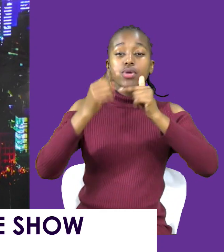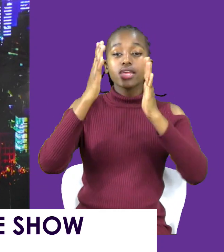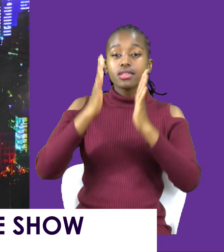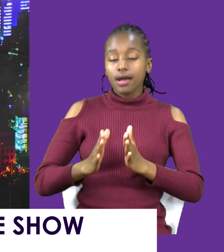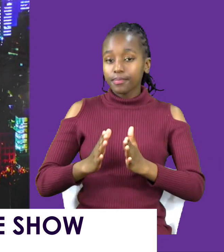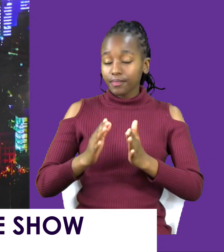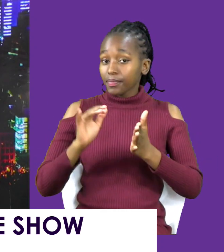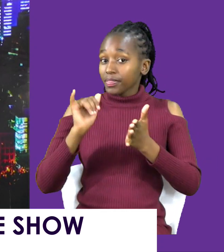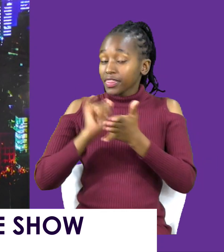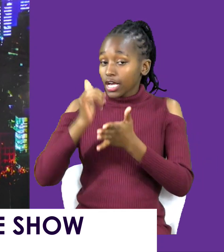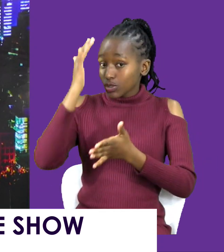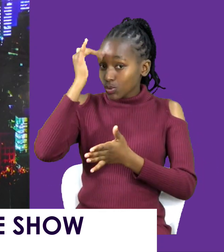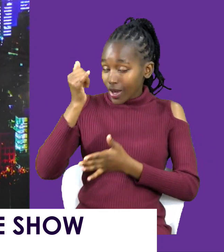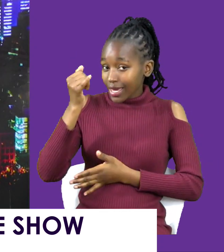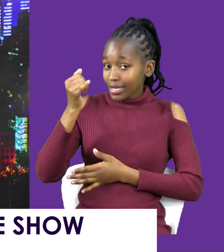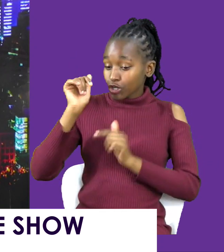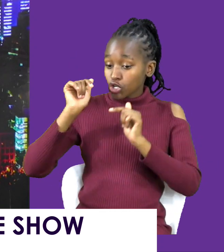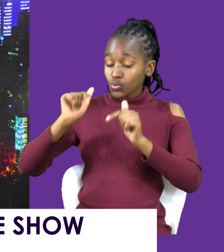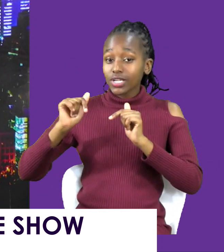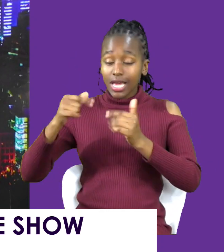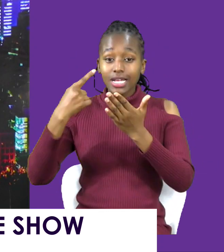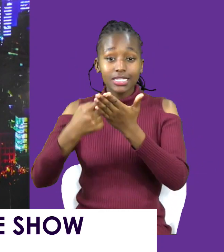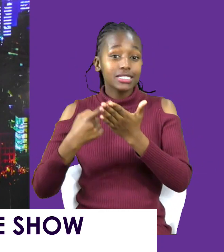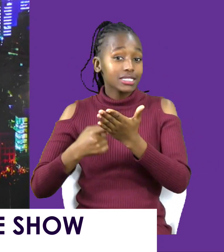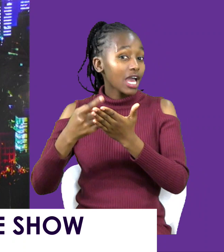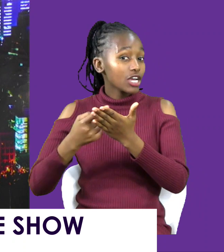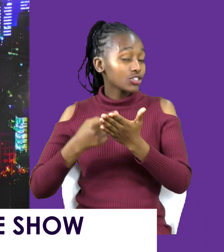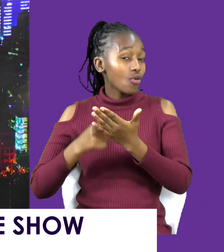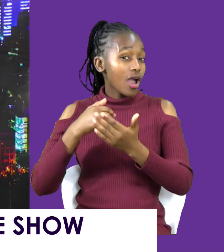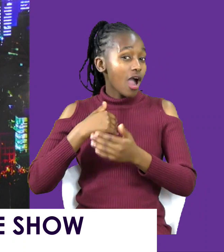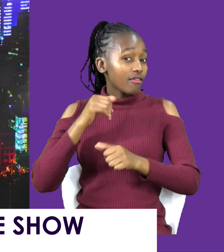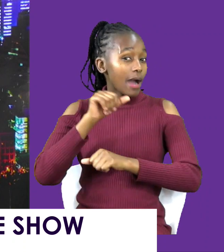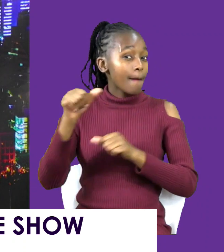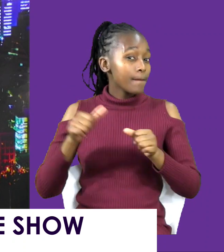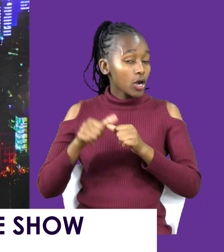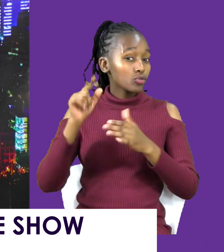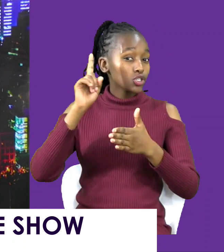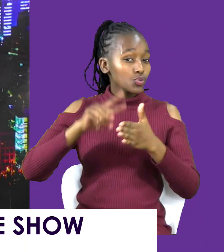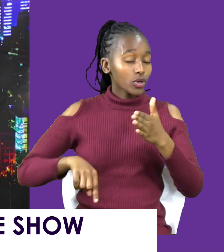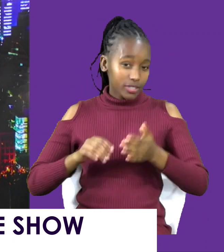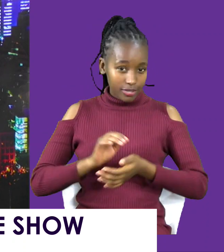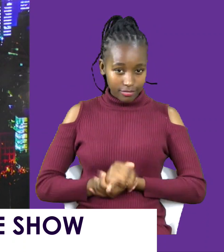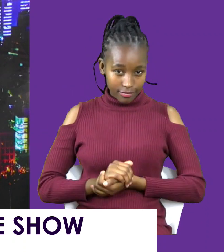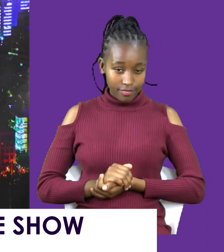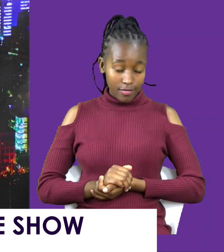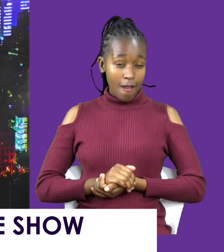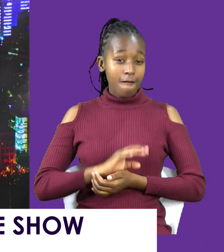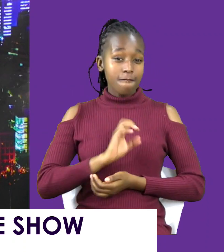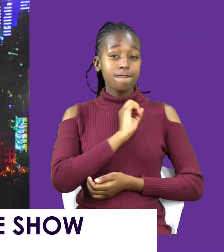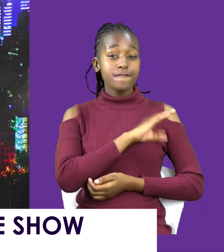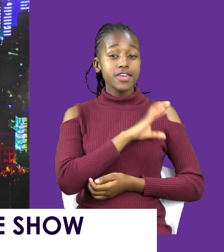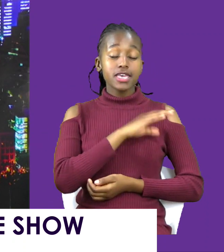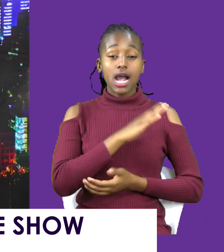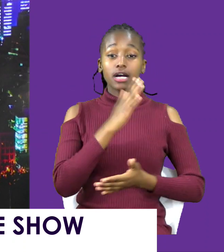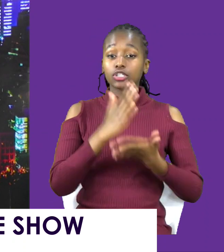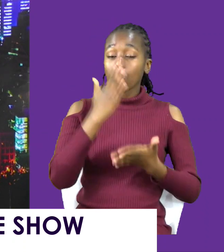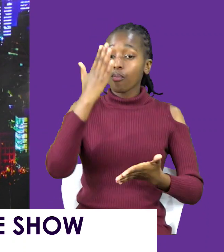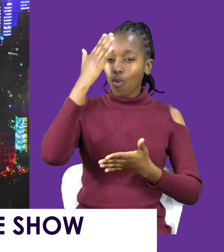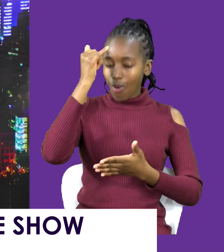about overcoming fear with facts. You know, you need to recollect some facts of